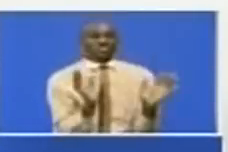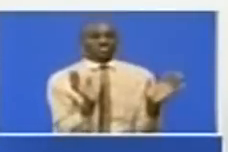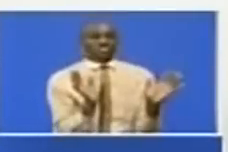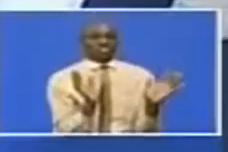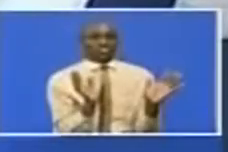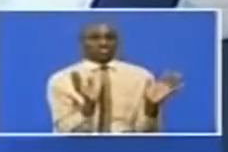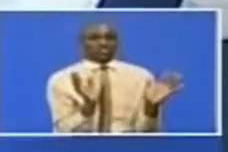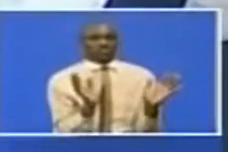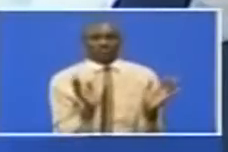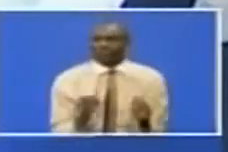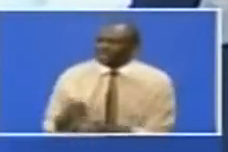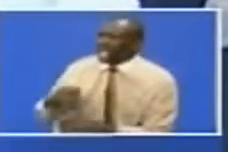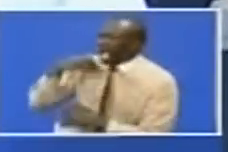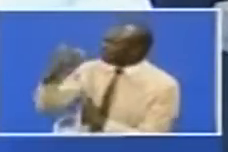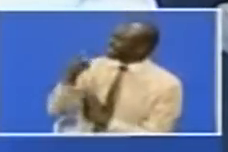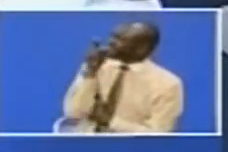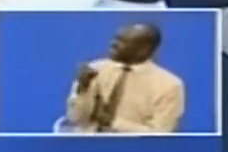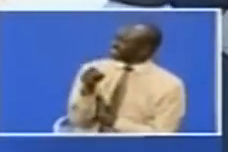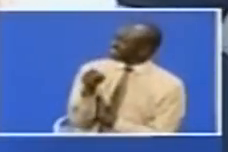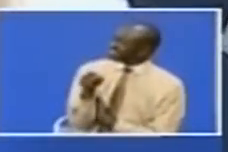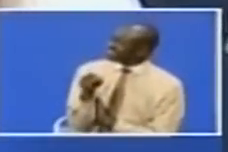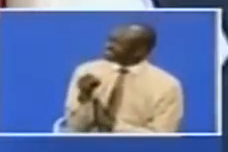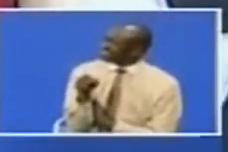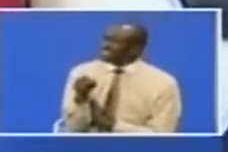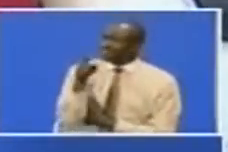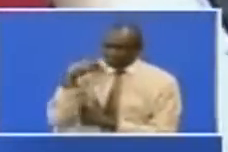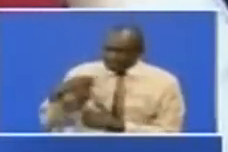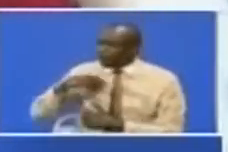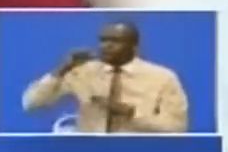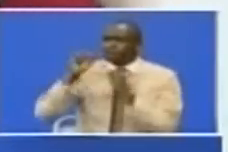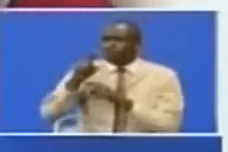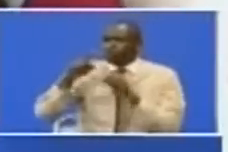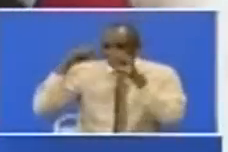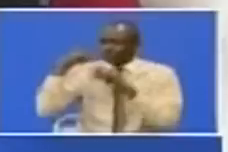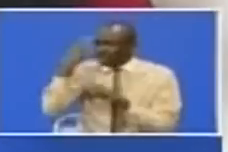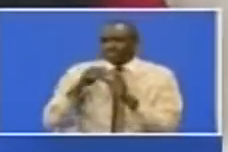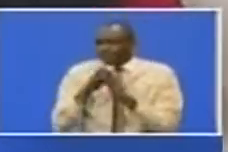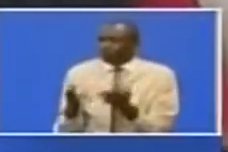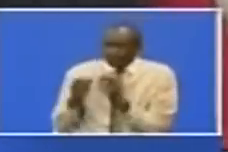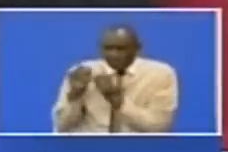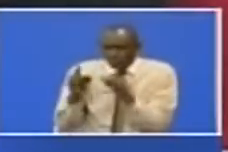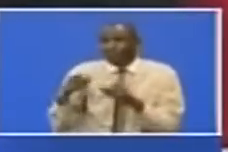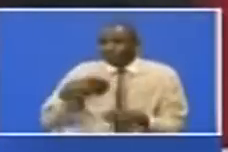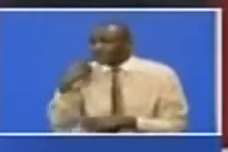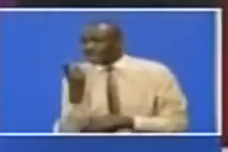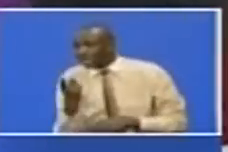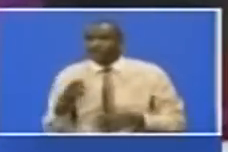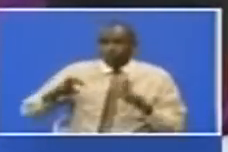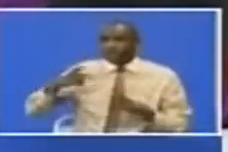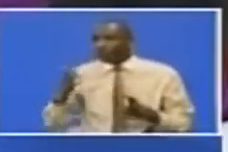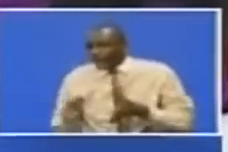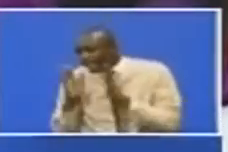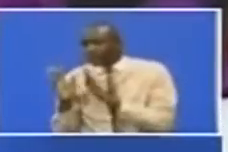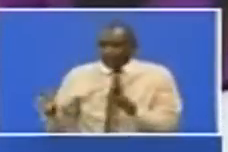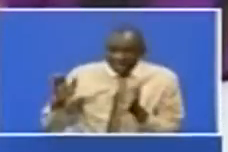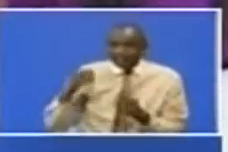Right, yes. right. And you know, after that, the pictures went viral. I can mm-hmm. imagine so many people started, you know, coming and looking for, you know,